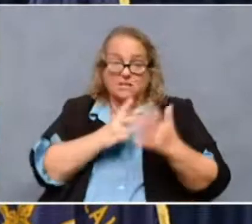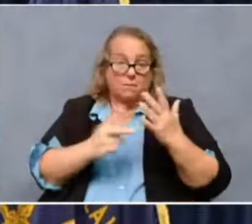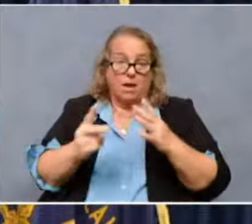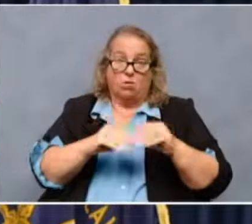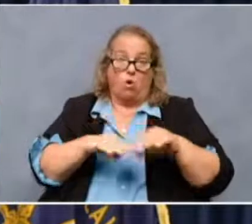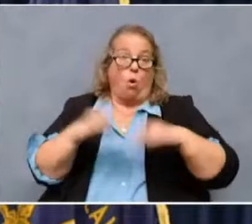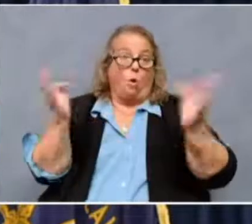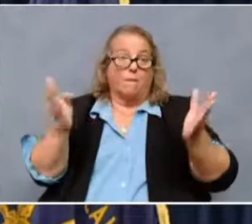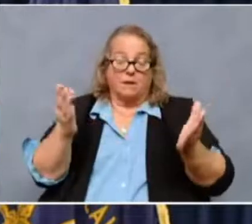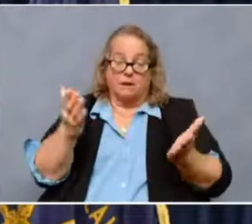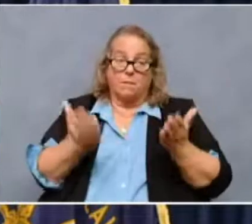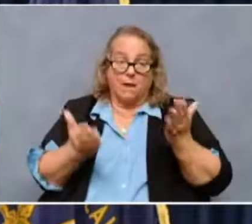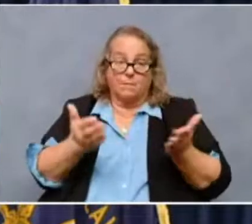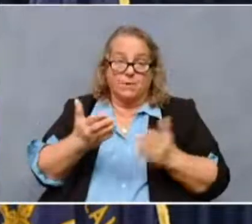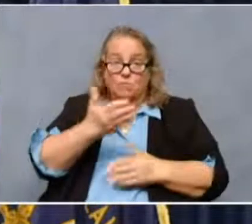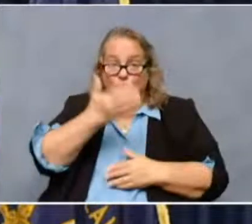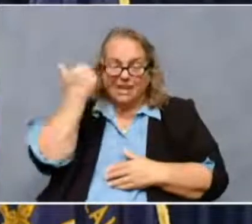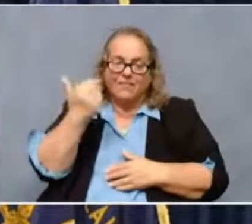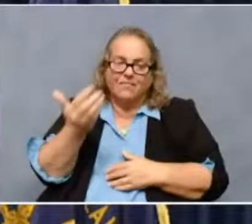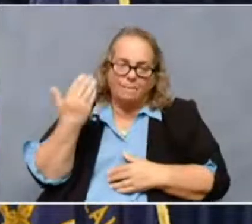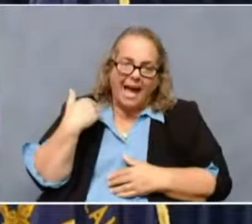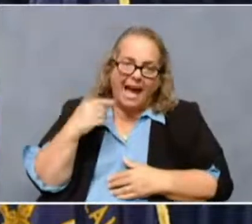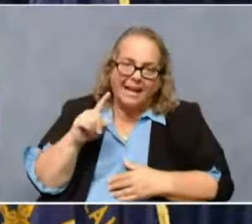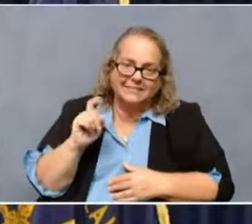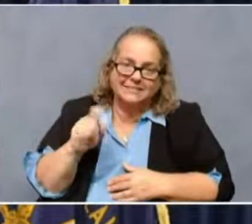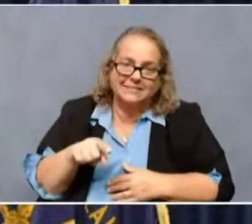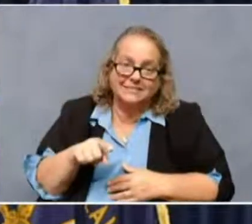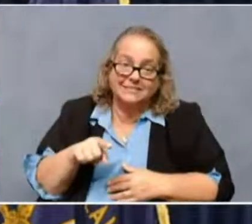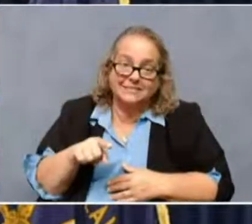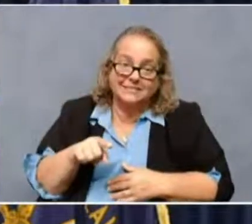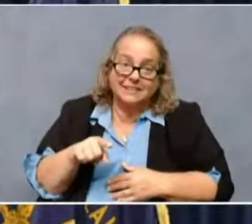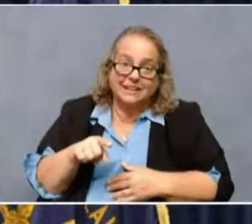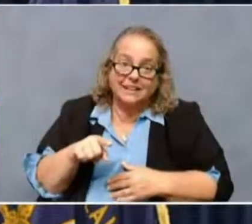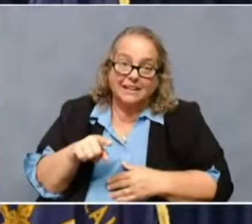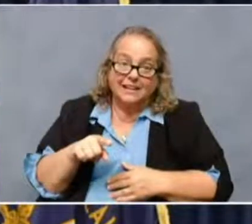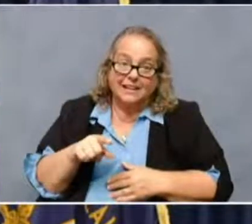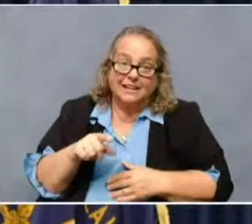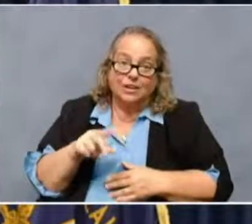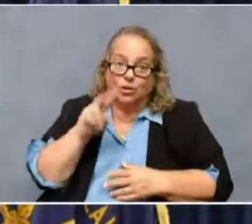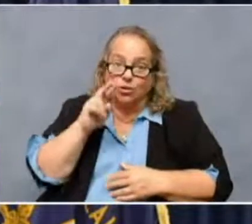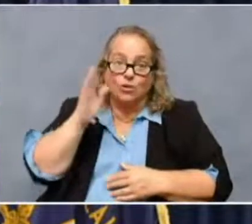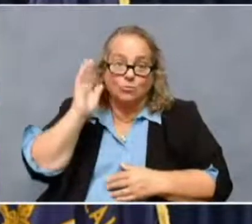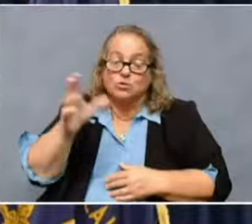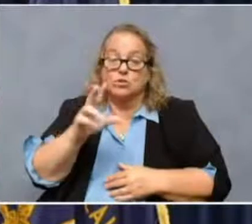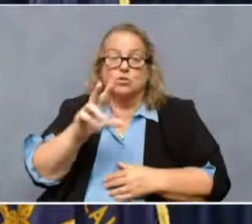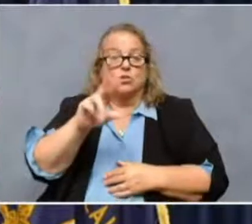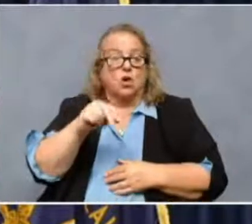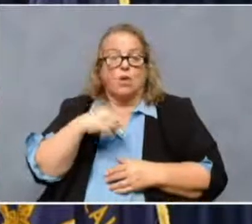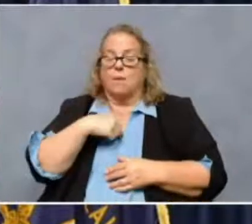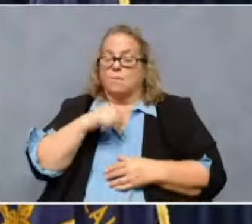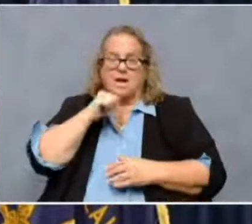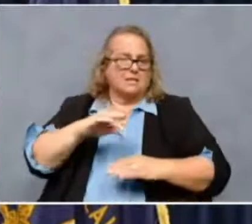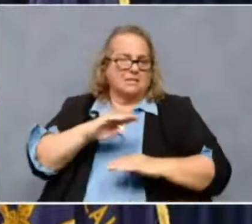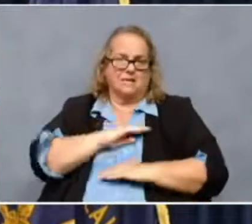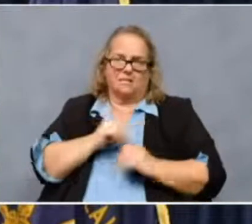maybe forgetting the past as opposed to looking at the present. No, I'm not satisfied with the speed